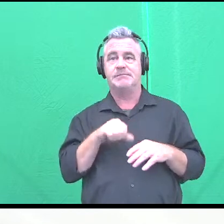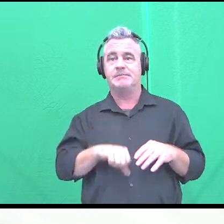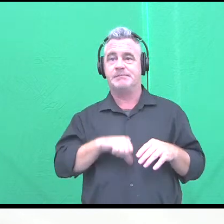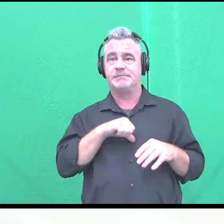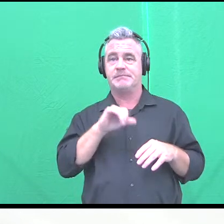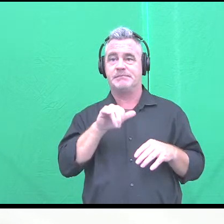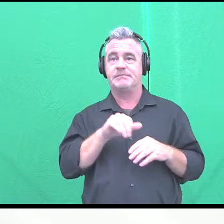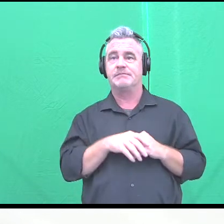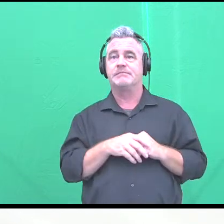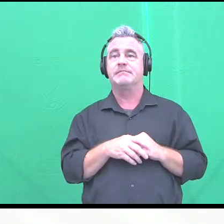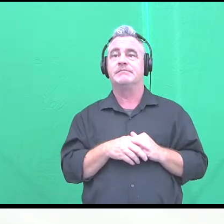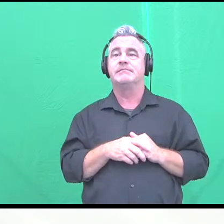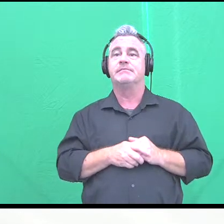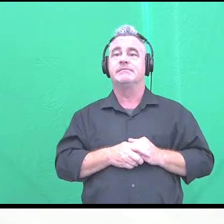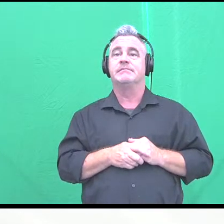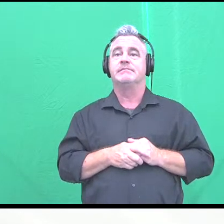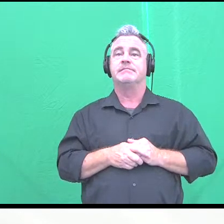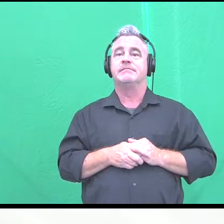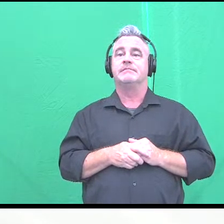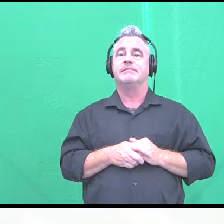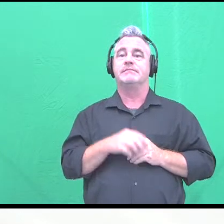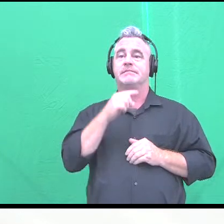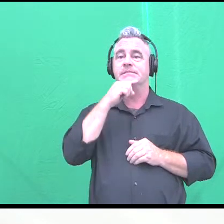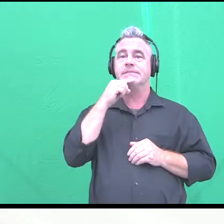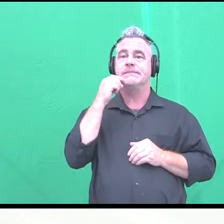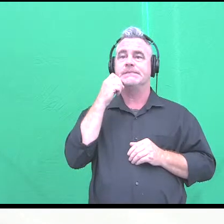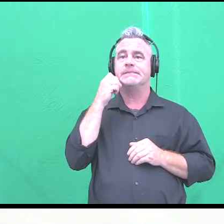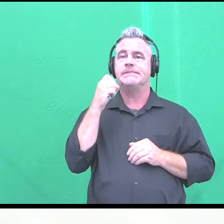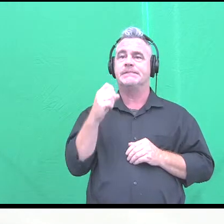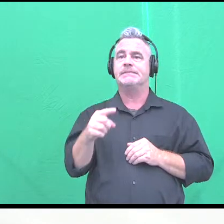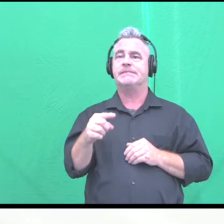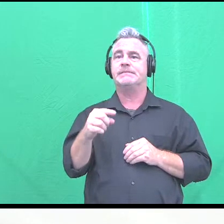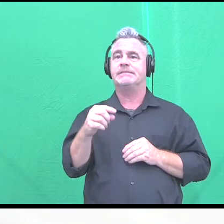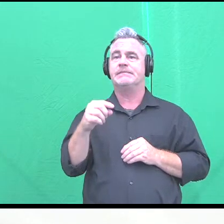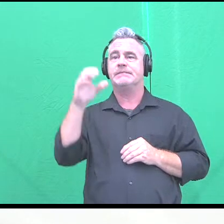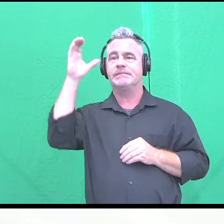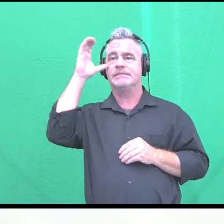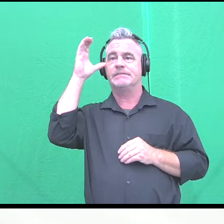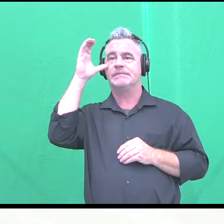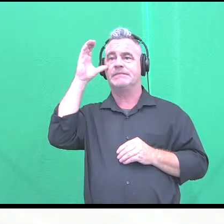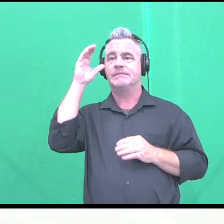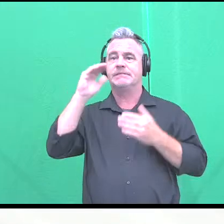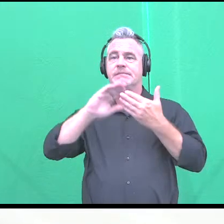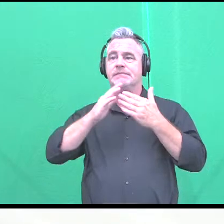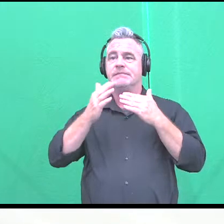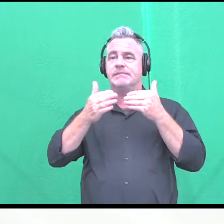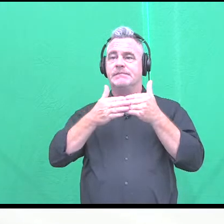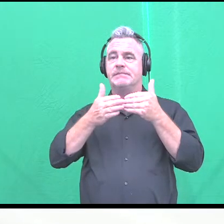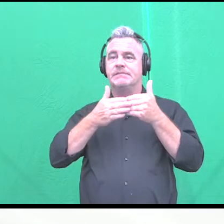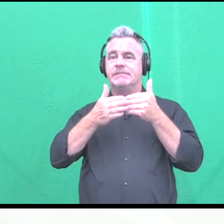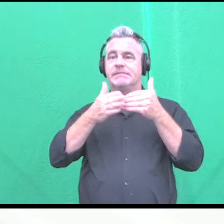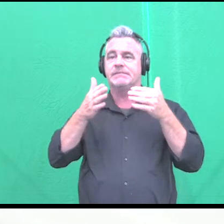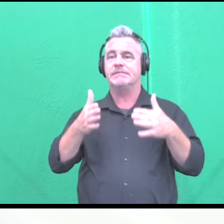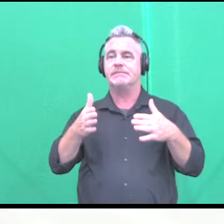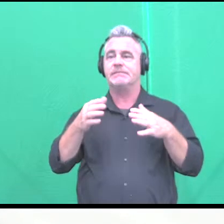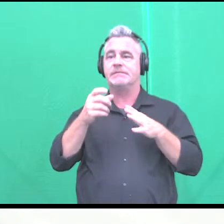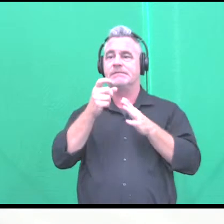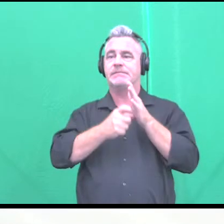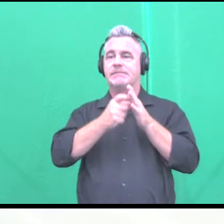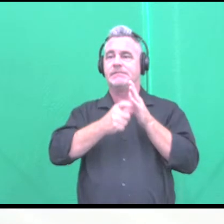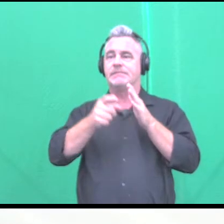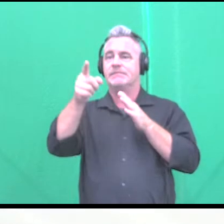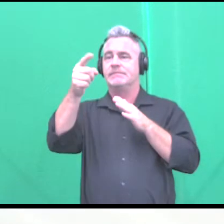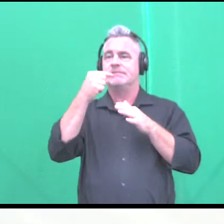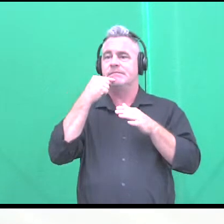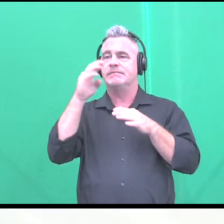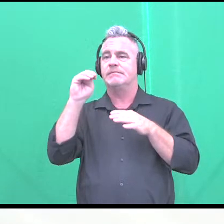And also the Desert Sun Neighbors column, which is Madonna alluded to that